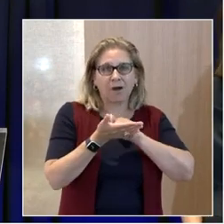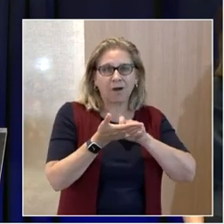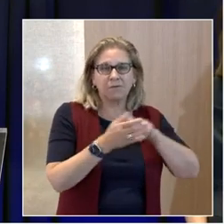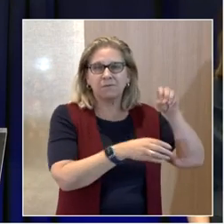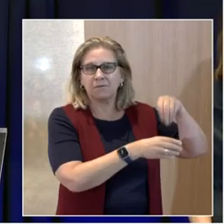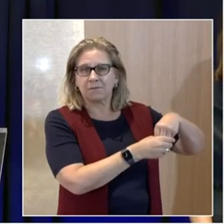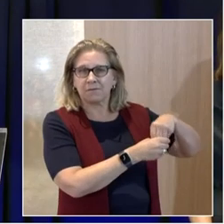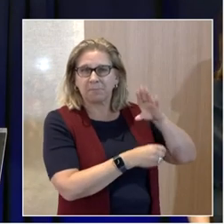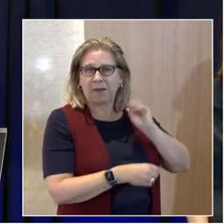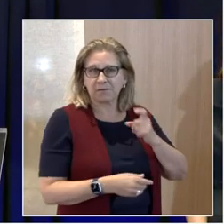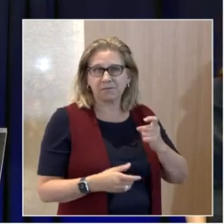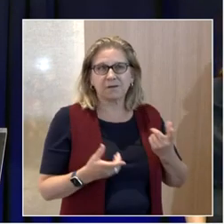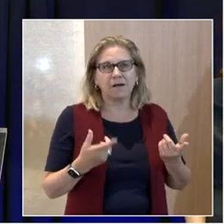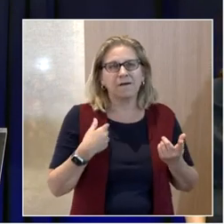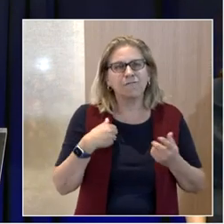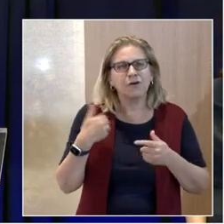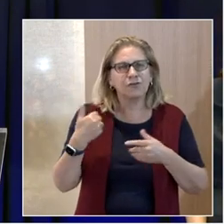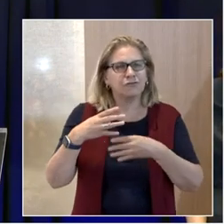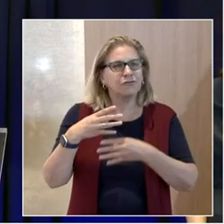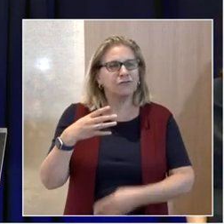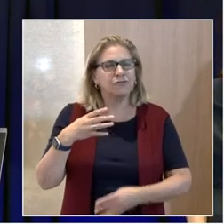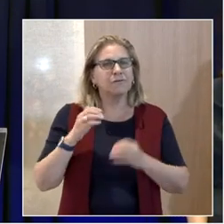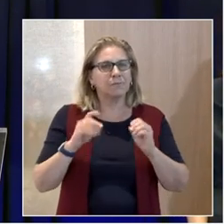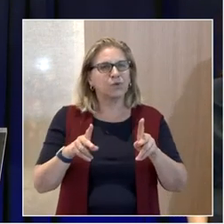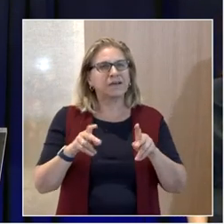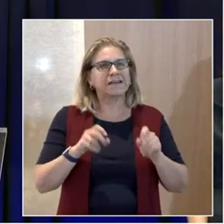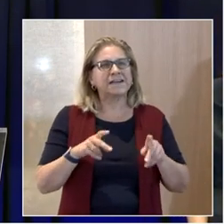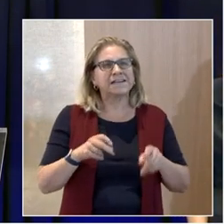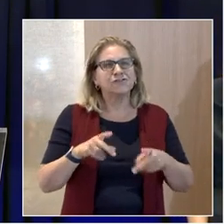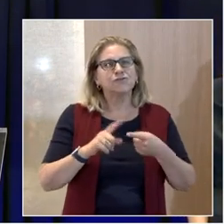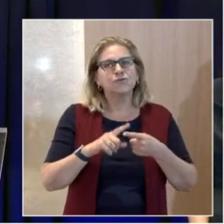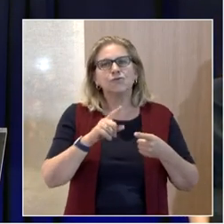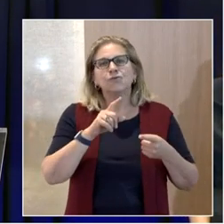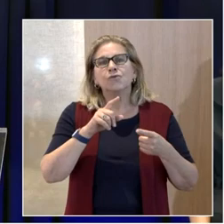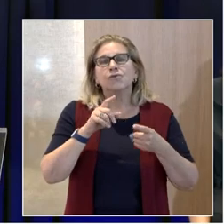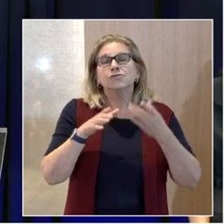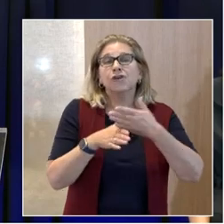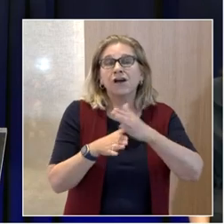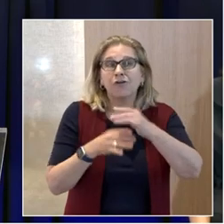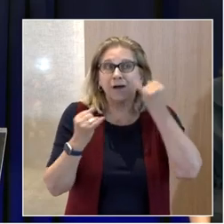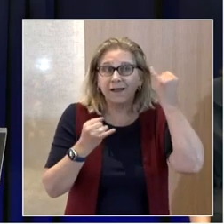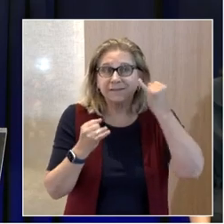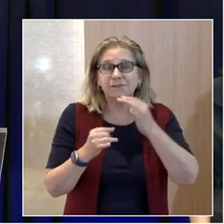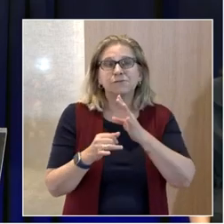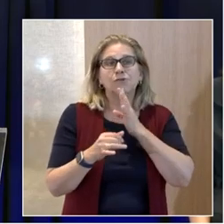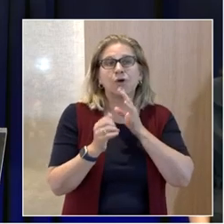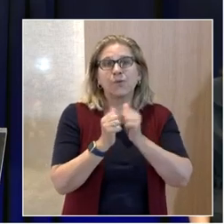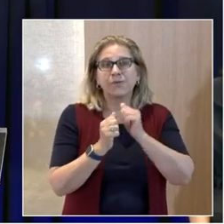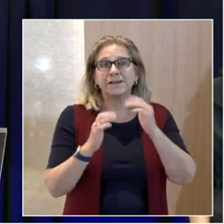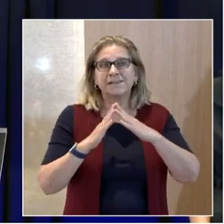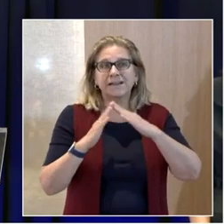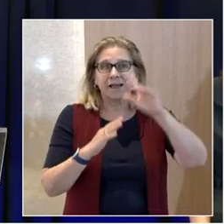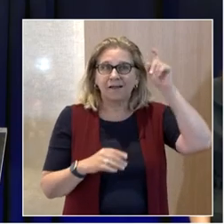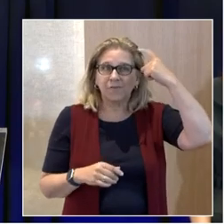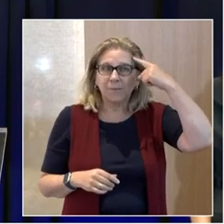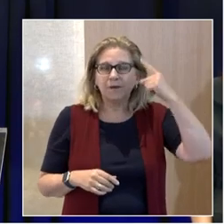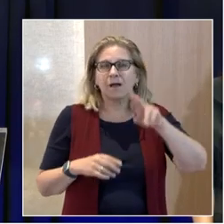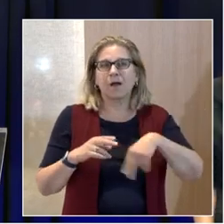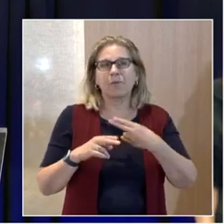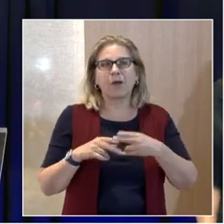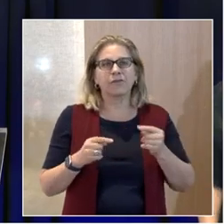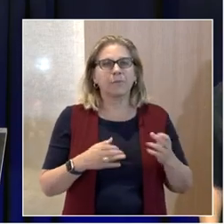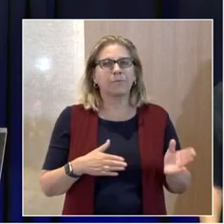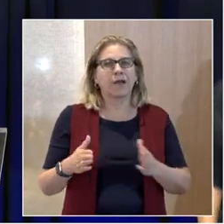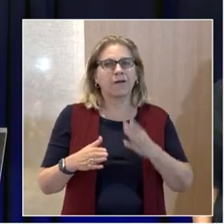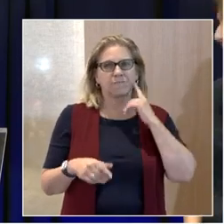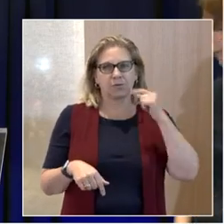of the different DC government agencies who have downtown recovery initiatives currently underway. So lots to cover. We're very excited